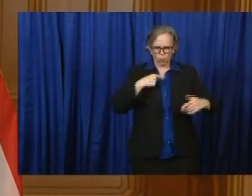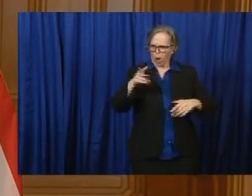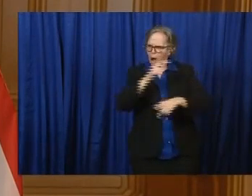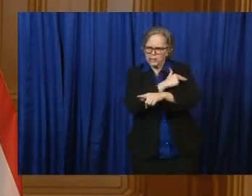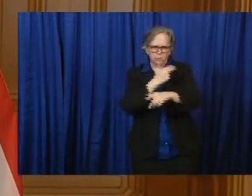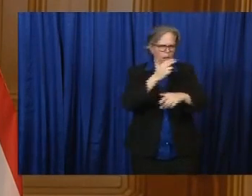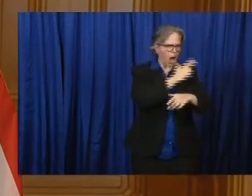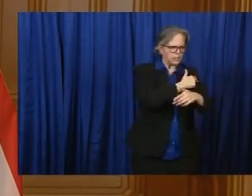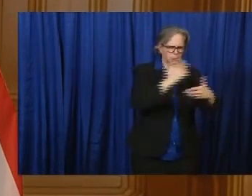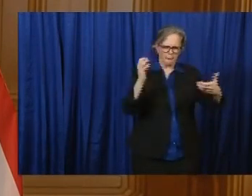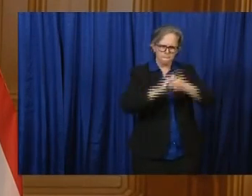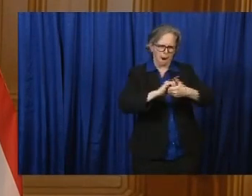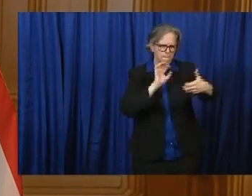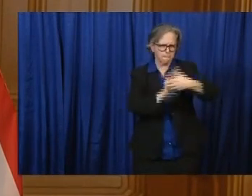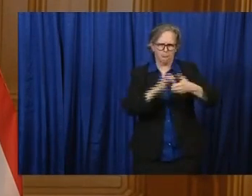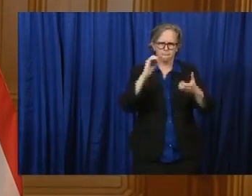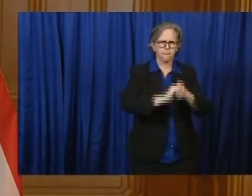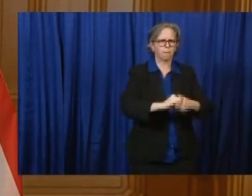schools.